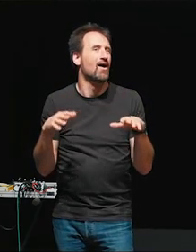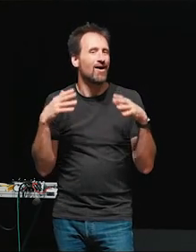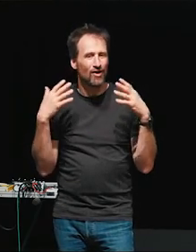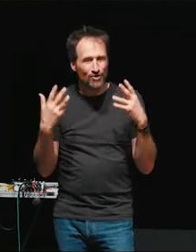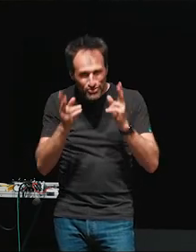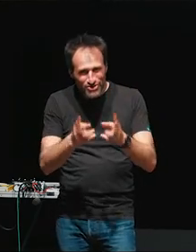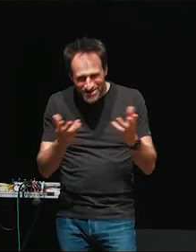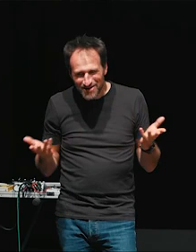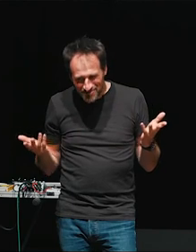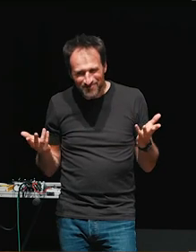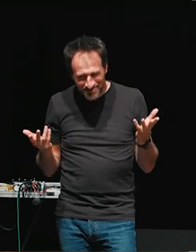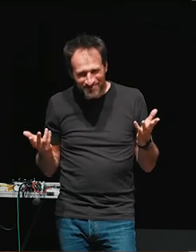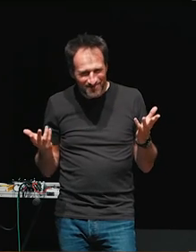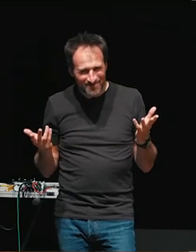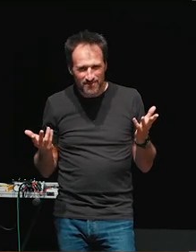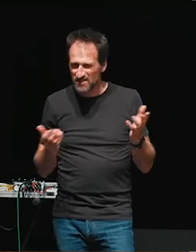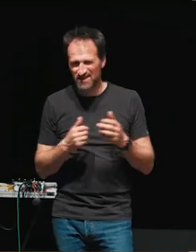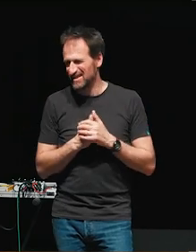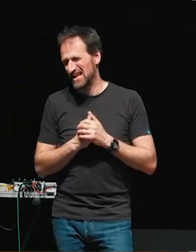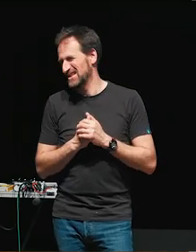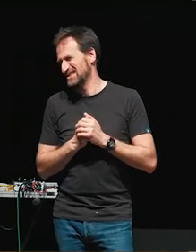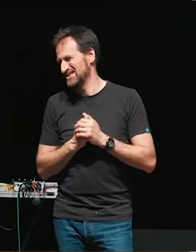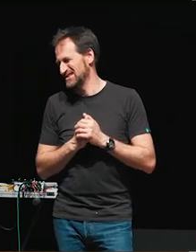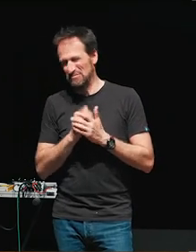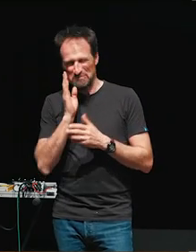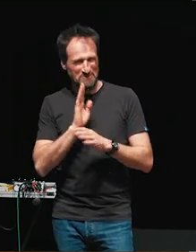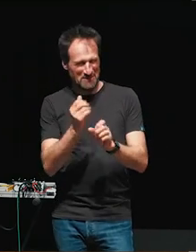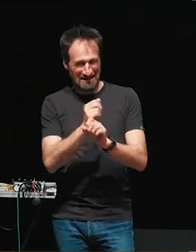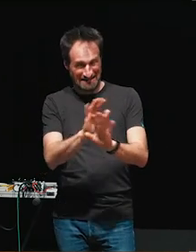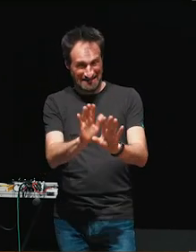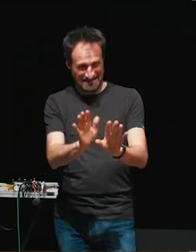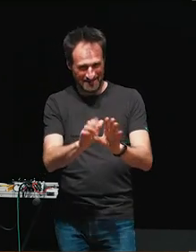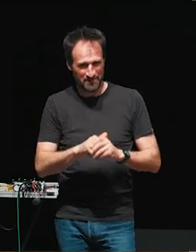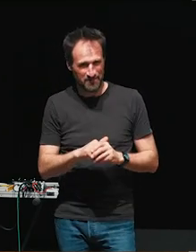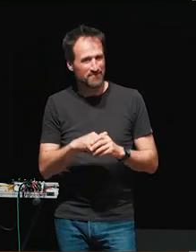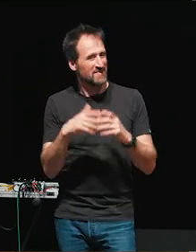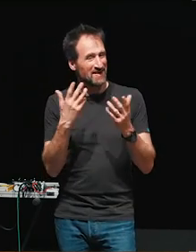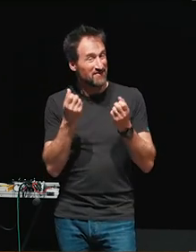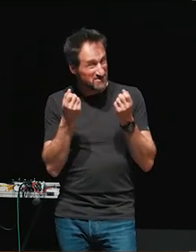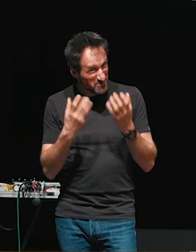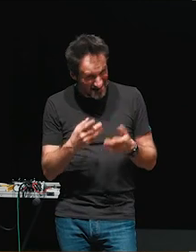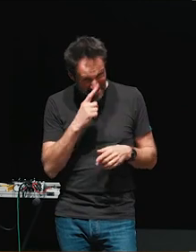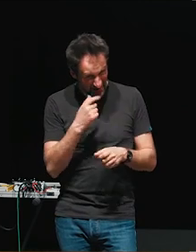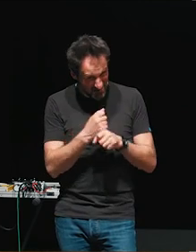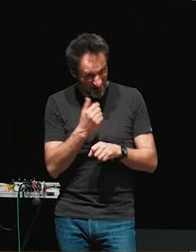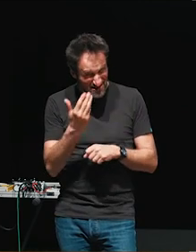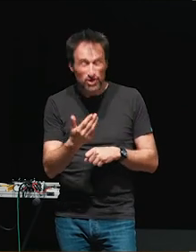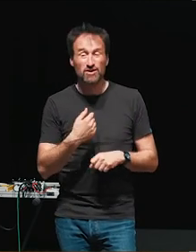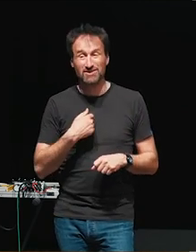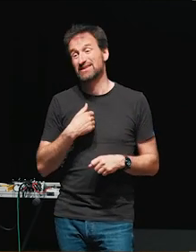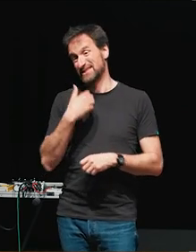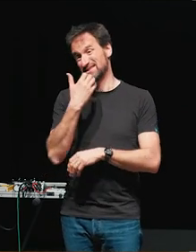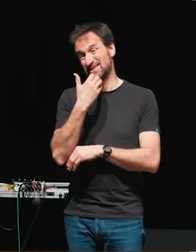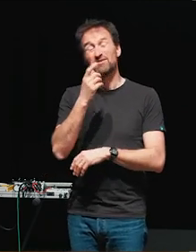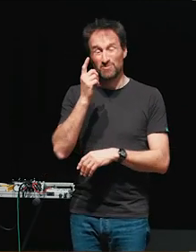Right? No. Don't do that. So what happens, and I speak this because